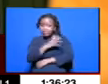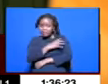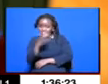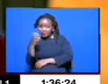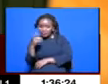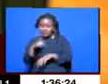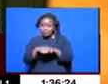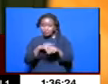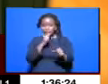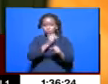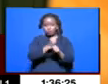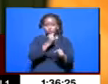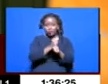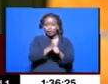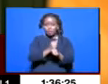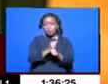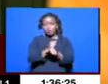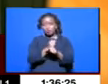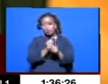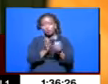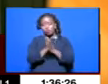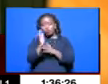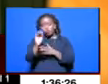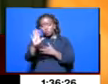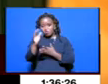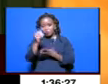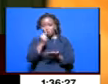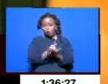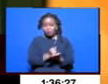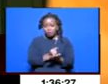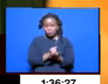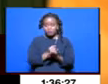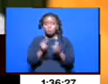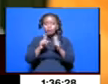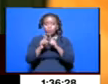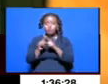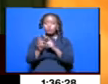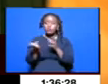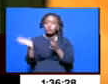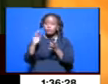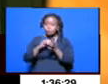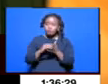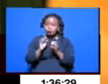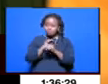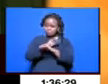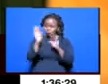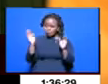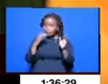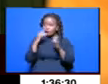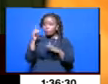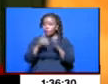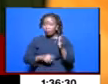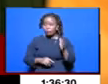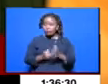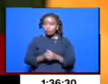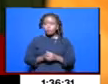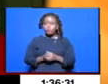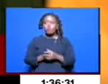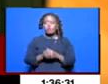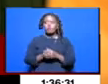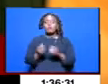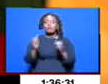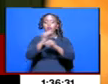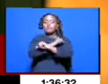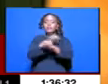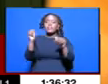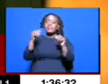of his or her office. And I also state that once a president, always a president